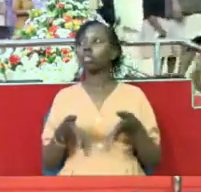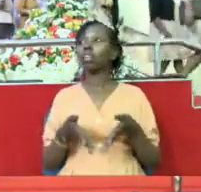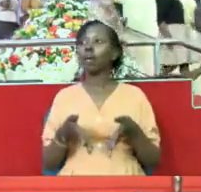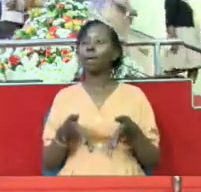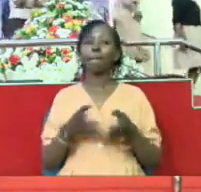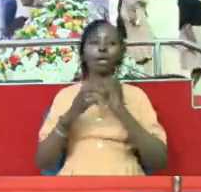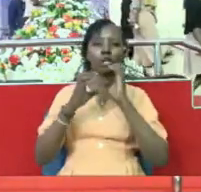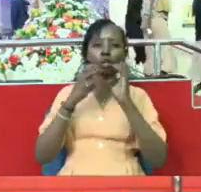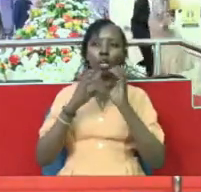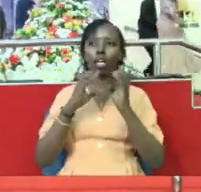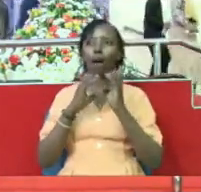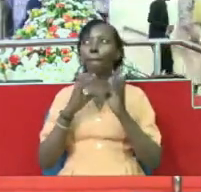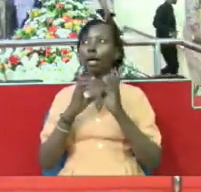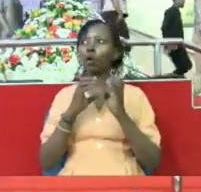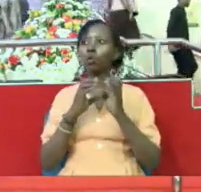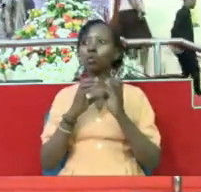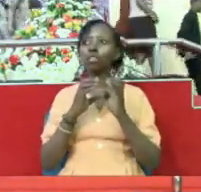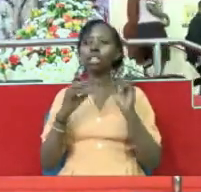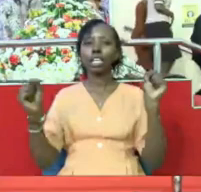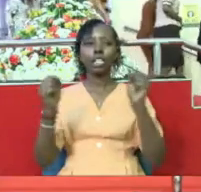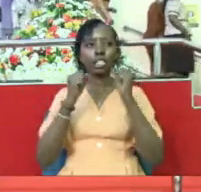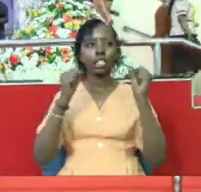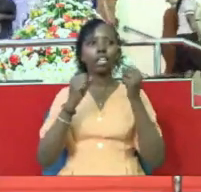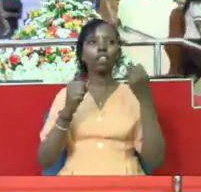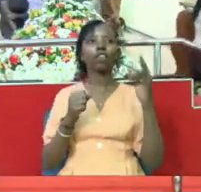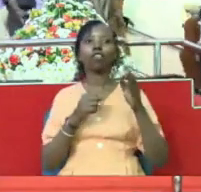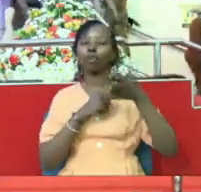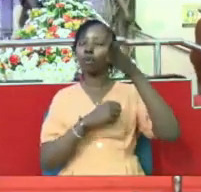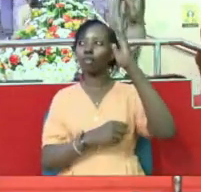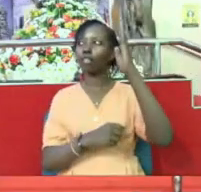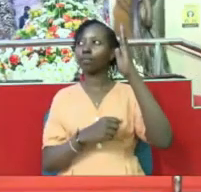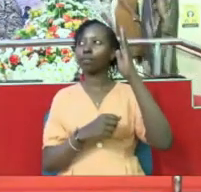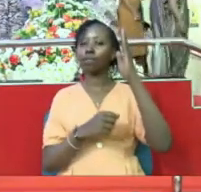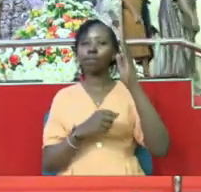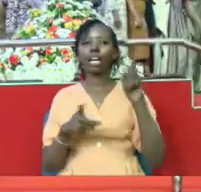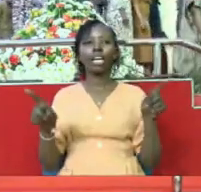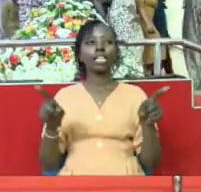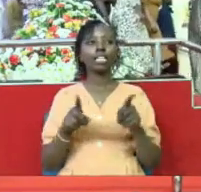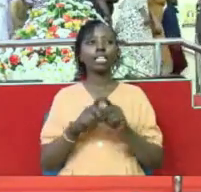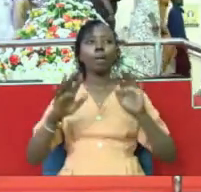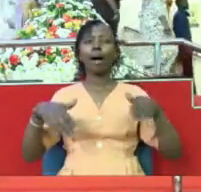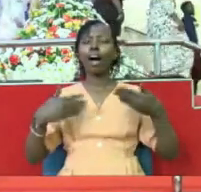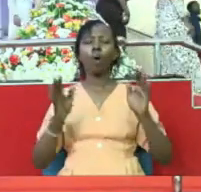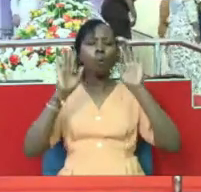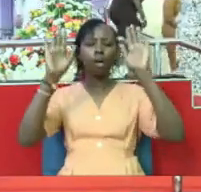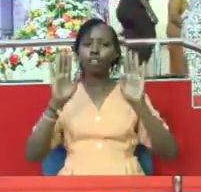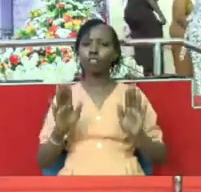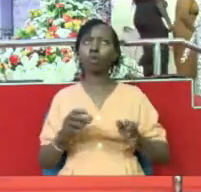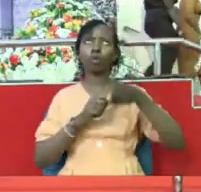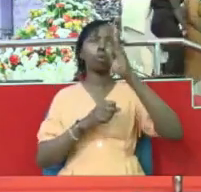talking about the ability of our God, walikuwa inaongelea kuhusu uwezo wa Mungu, the awesome of our God, uzuri wa